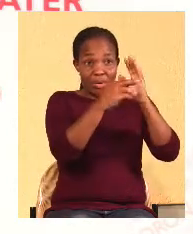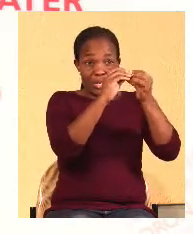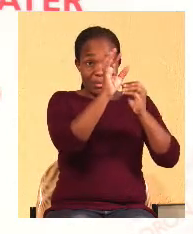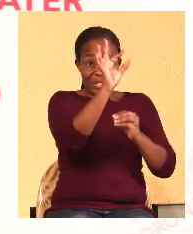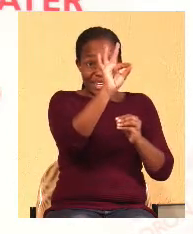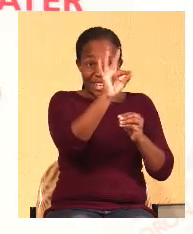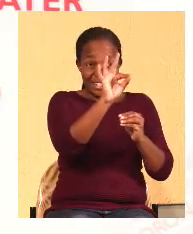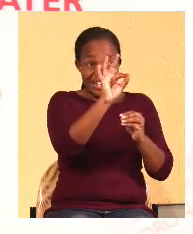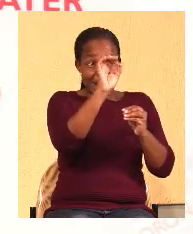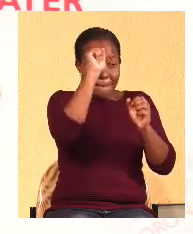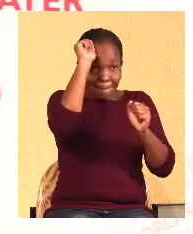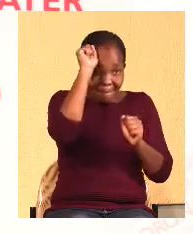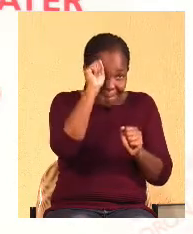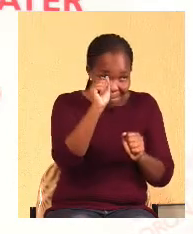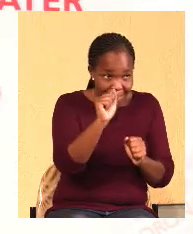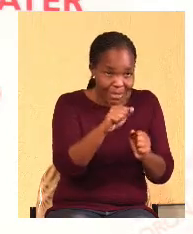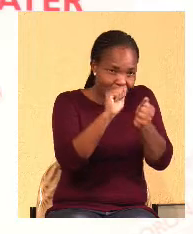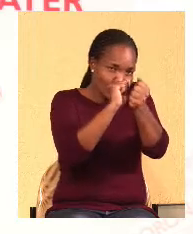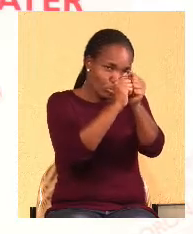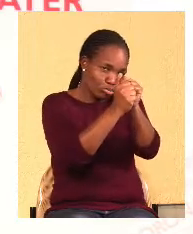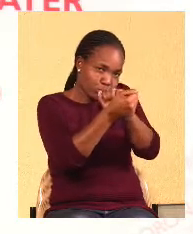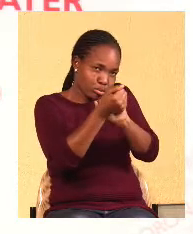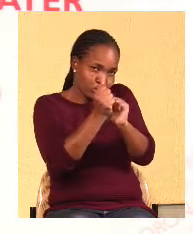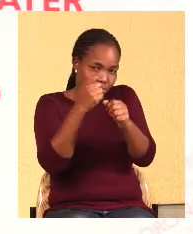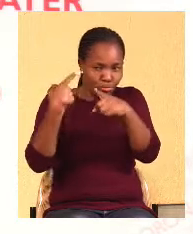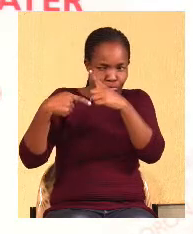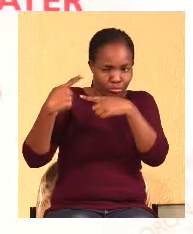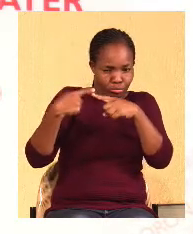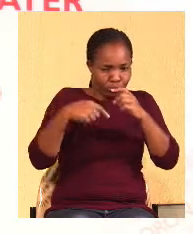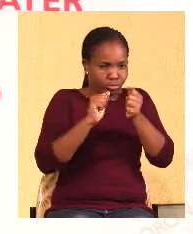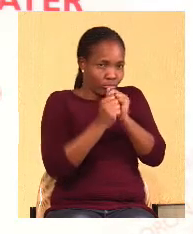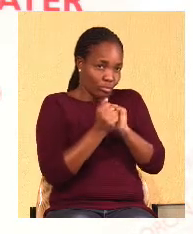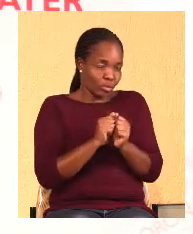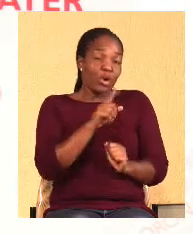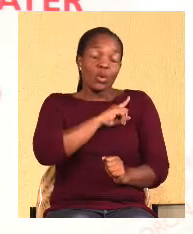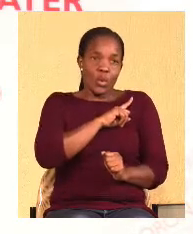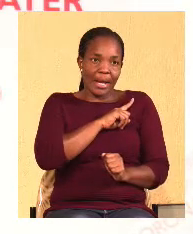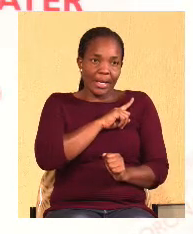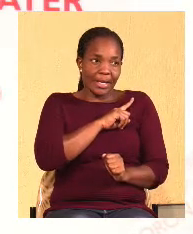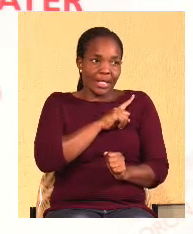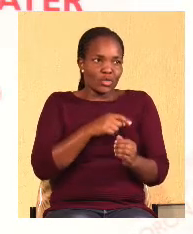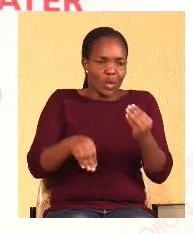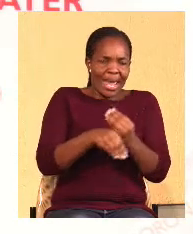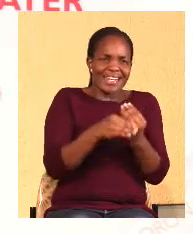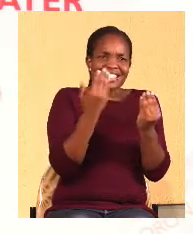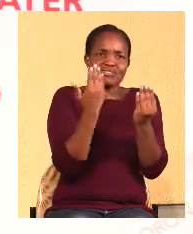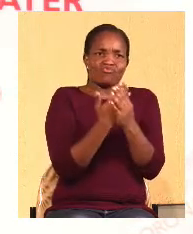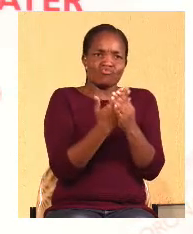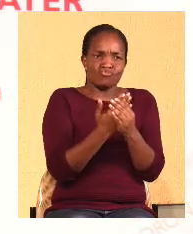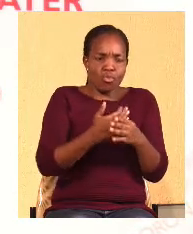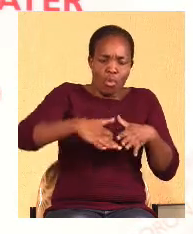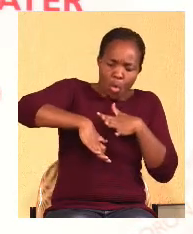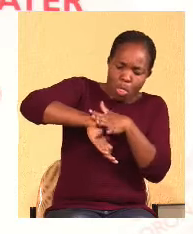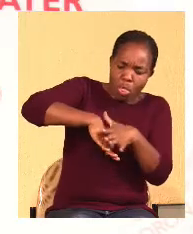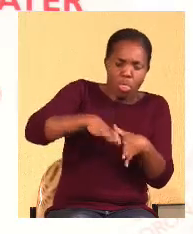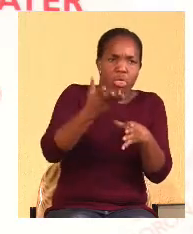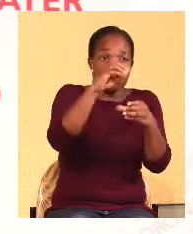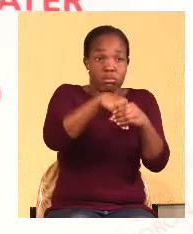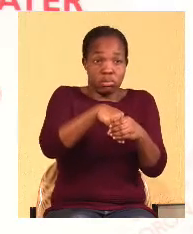had to be amended, and in order to unpack the new